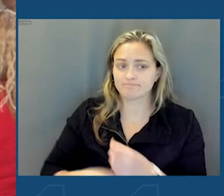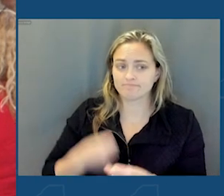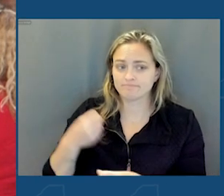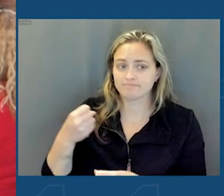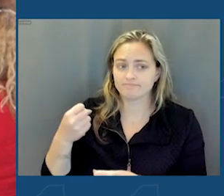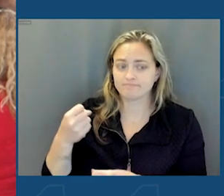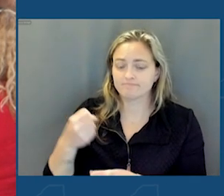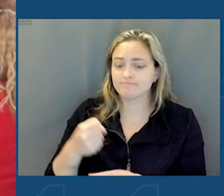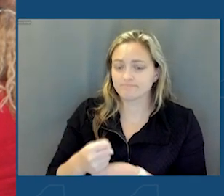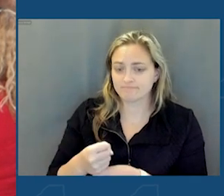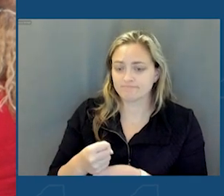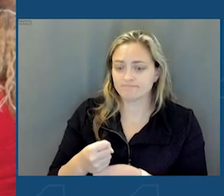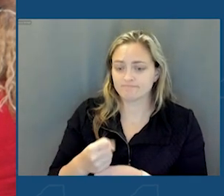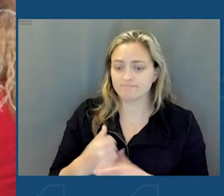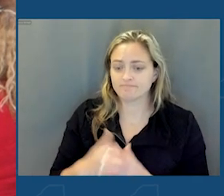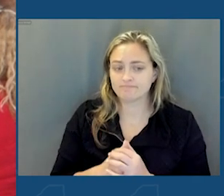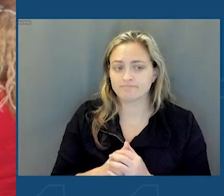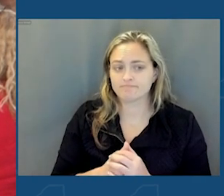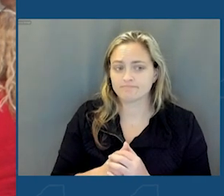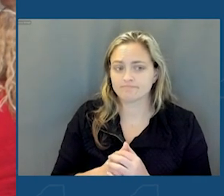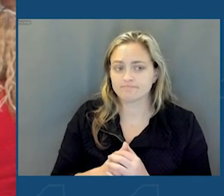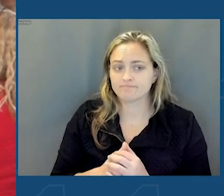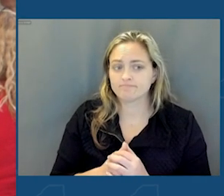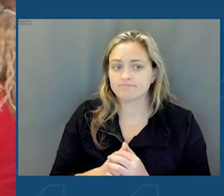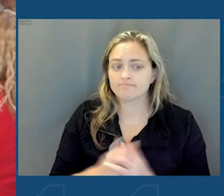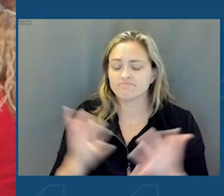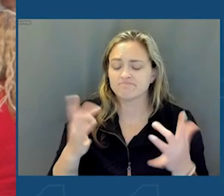10,000 years, bright